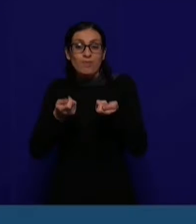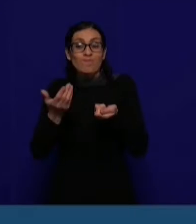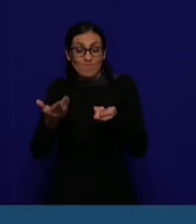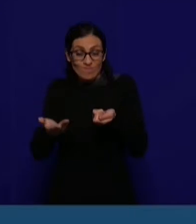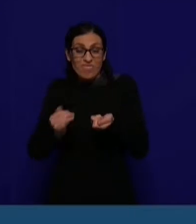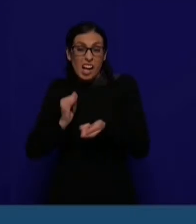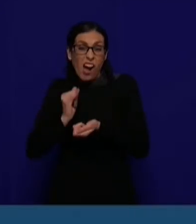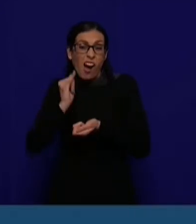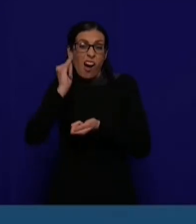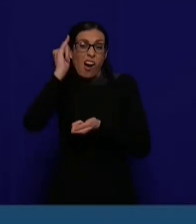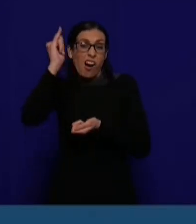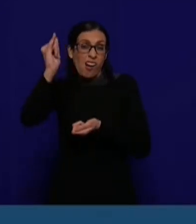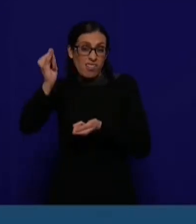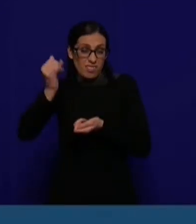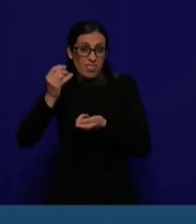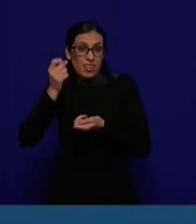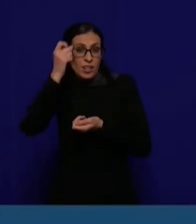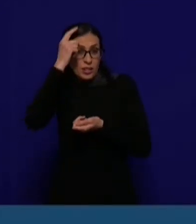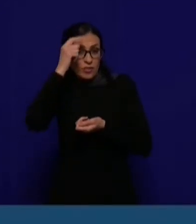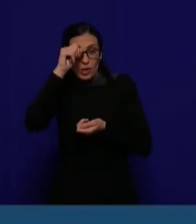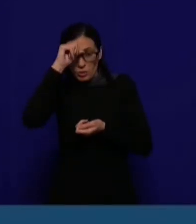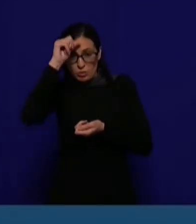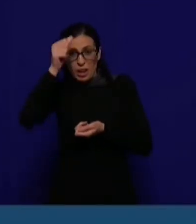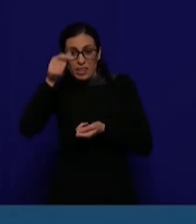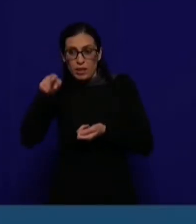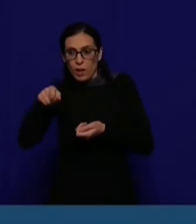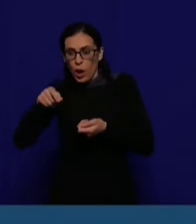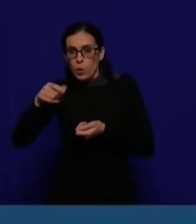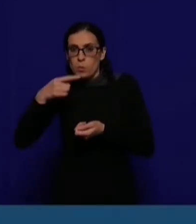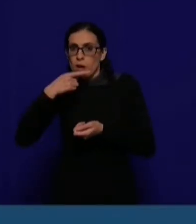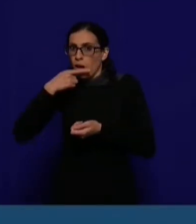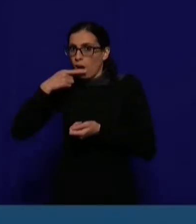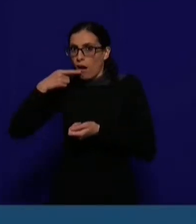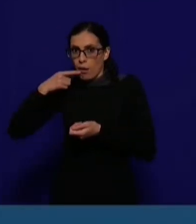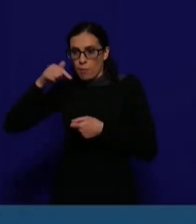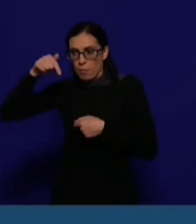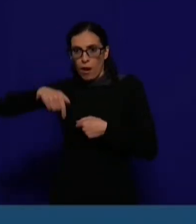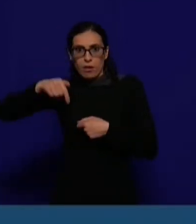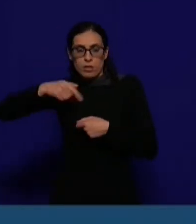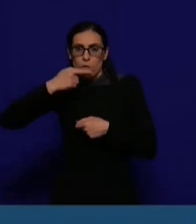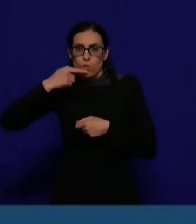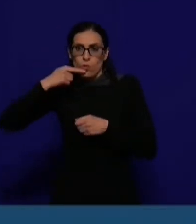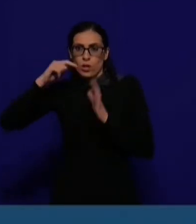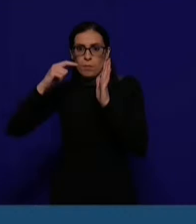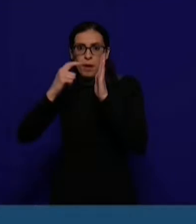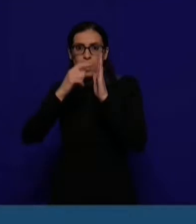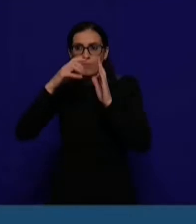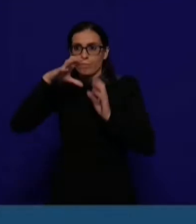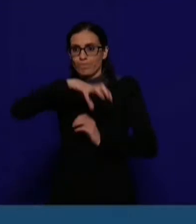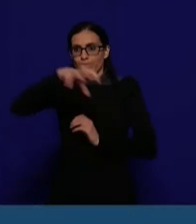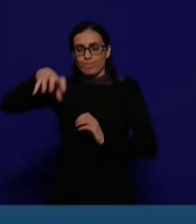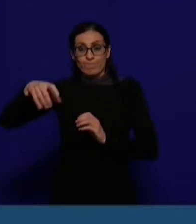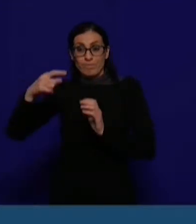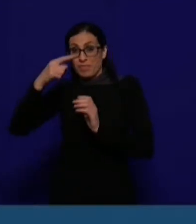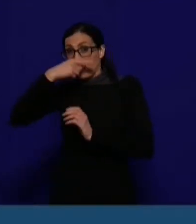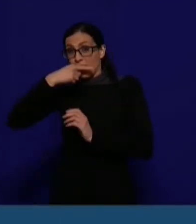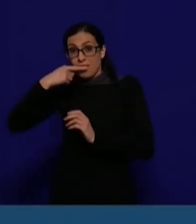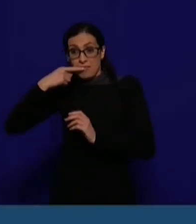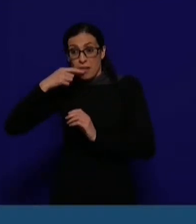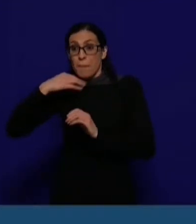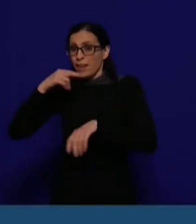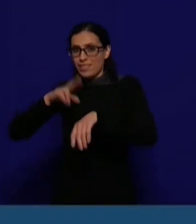niftakru li pajjiżi bħall-Indja dak huma red zone aħna u persuni mill-Indja ma jistgħux jiġu ħlief jekk